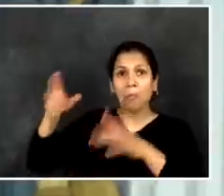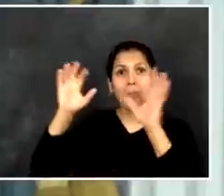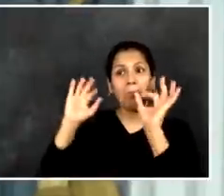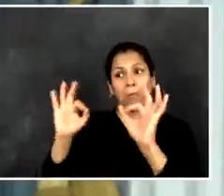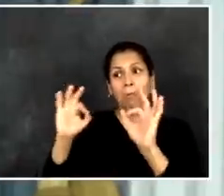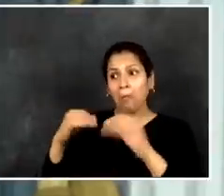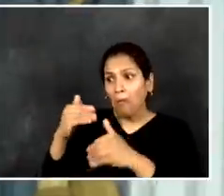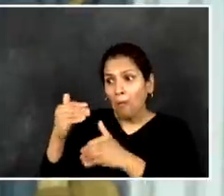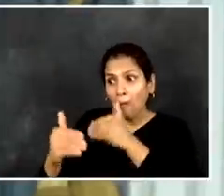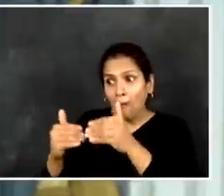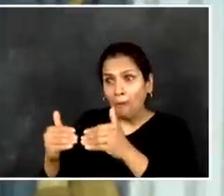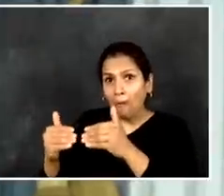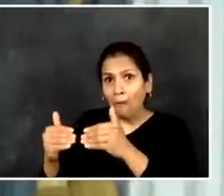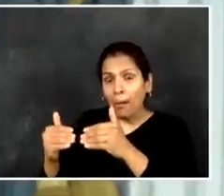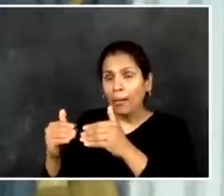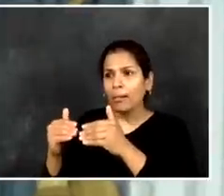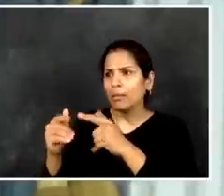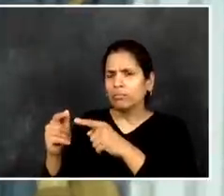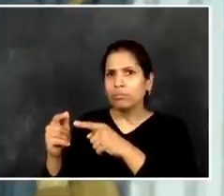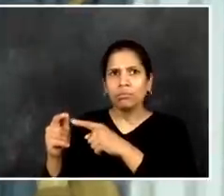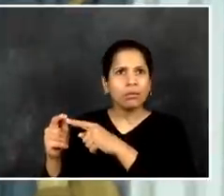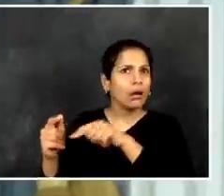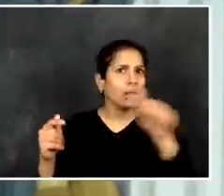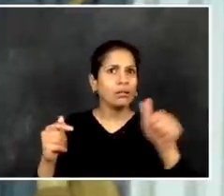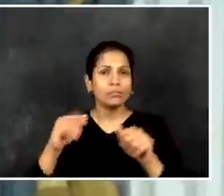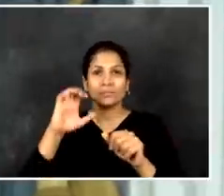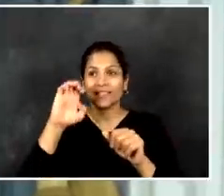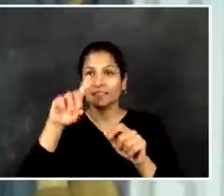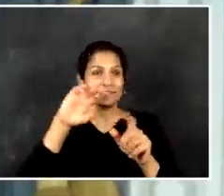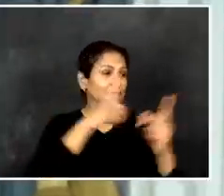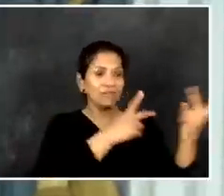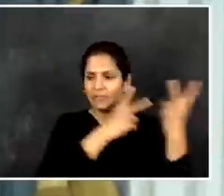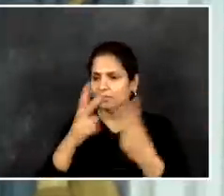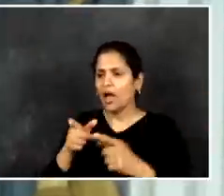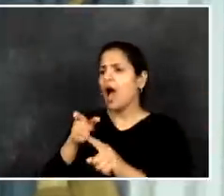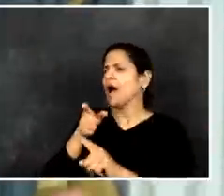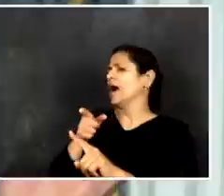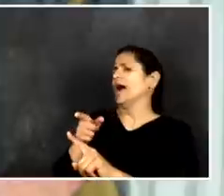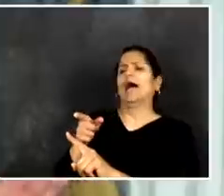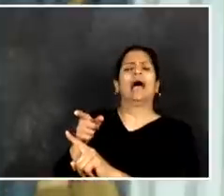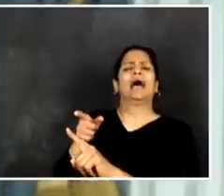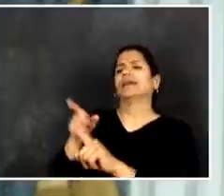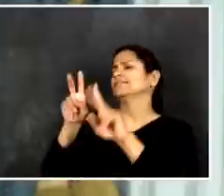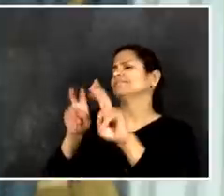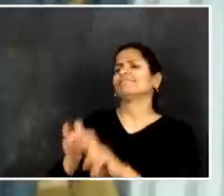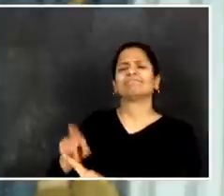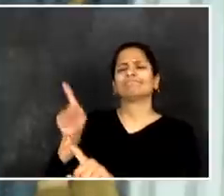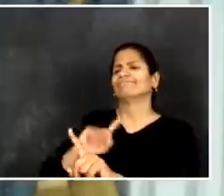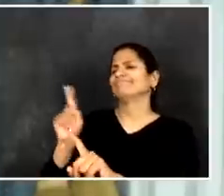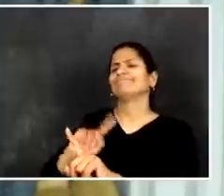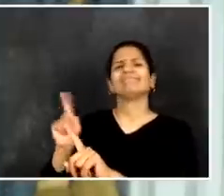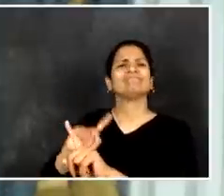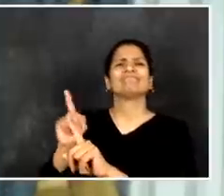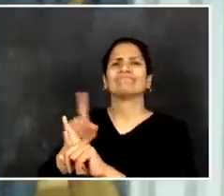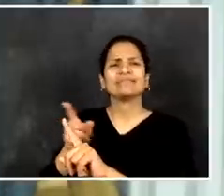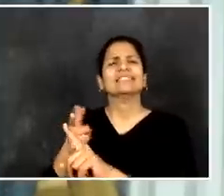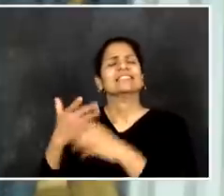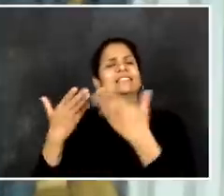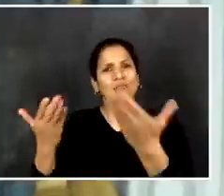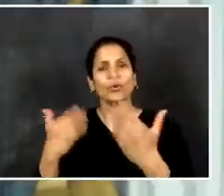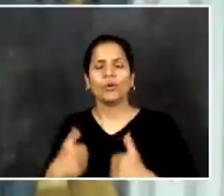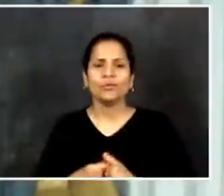folks from the EDC to look at where we were and give us kind of some input. And they sat with Marcel and all the engineers and gave